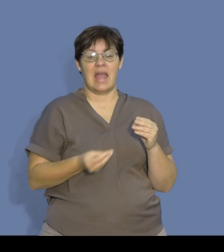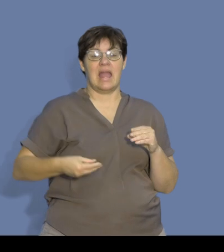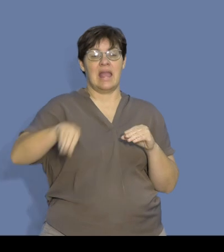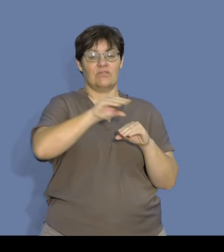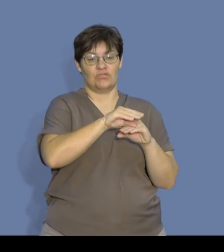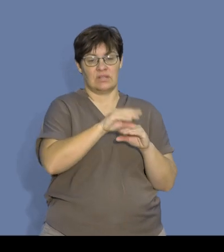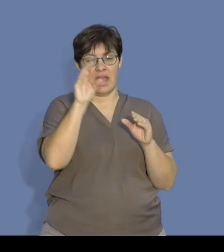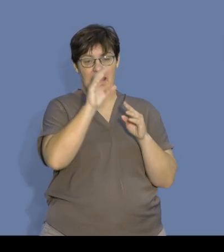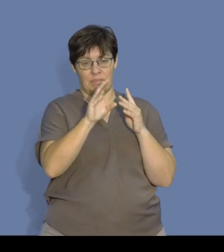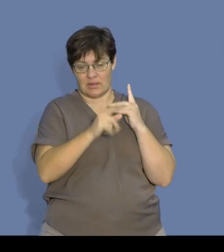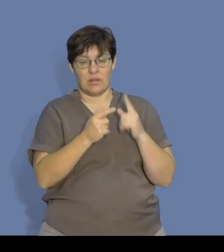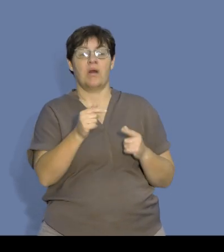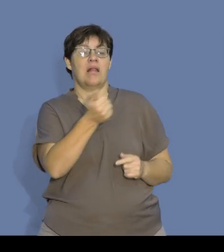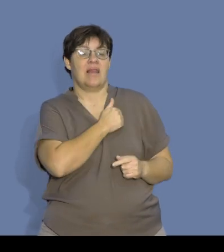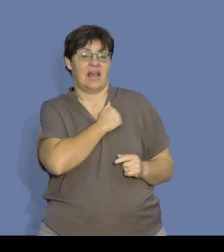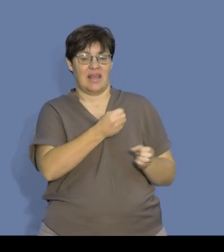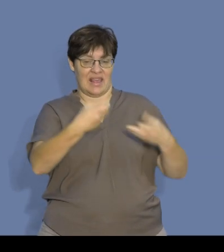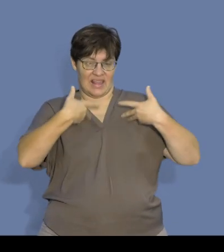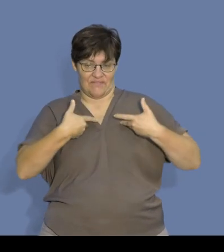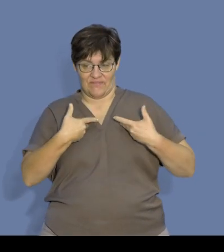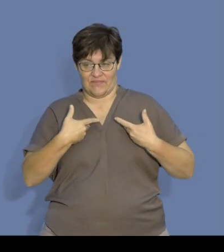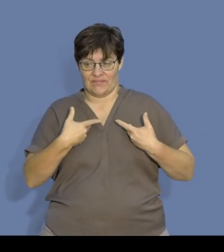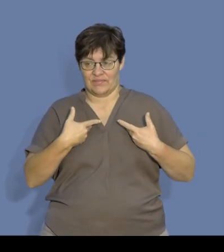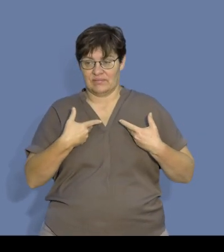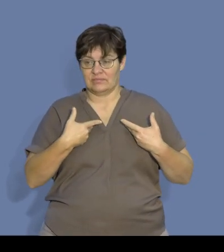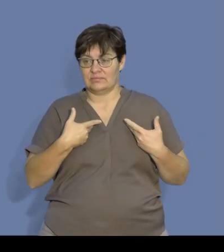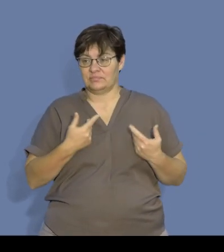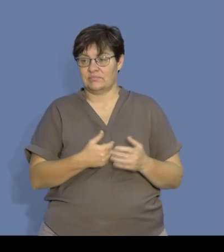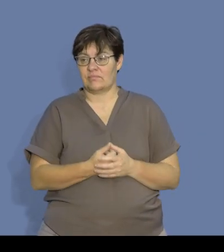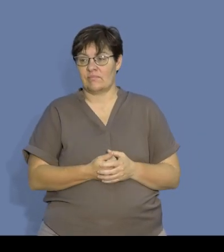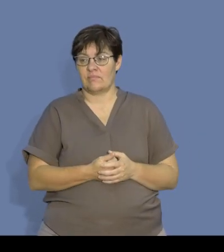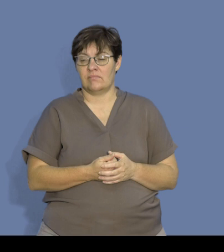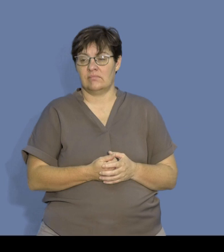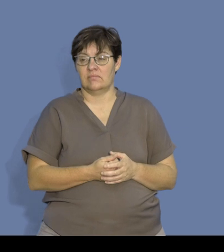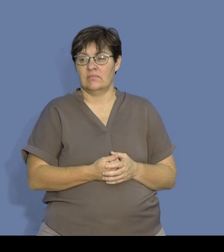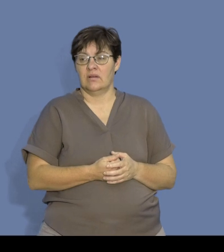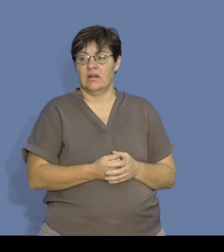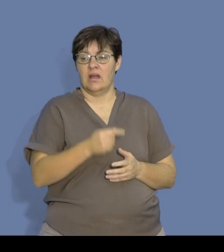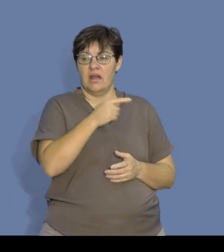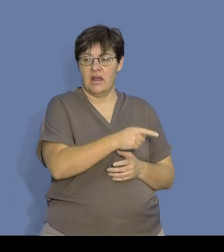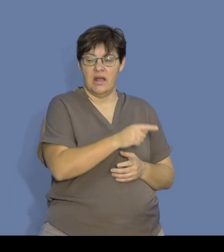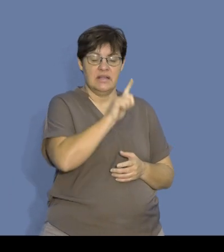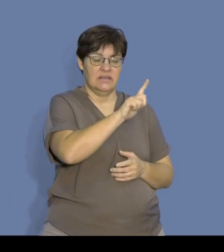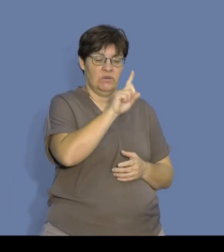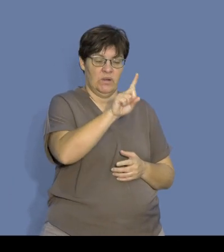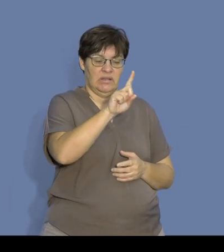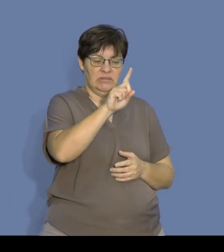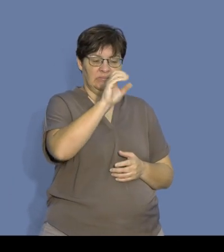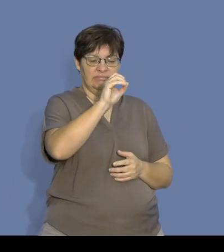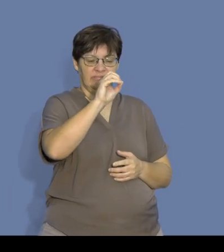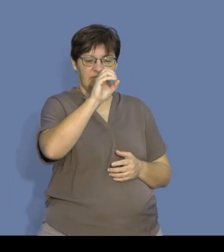on capital, but they've been very kind and they've given me the amounts already. So Anele,